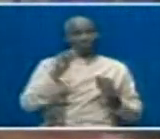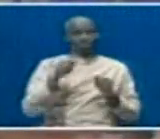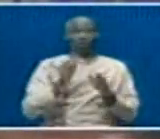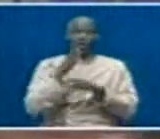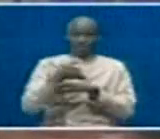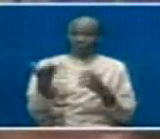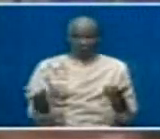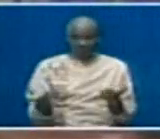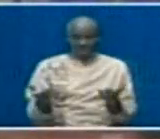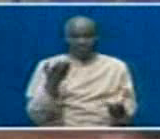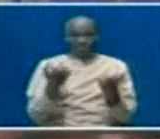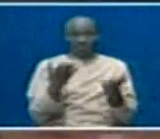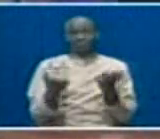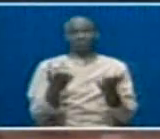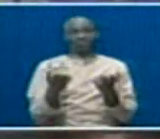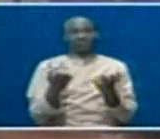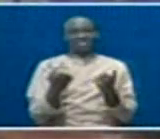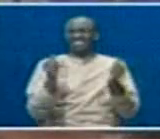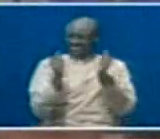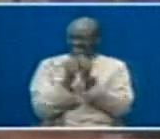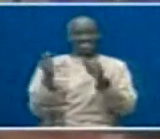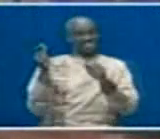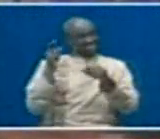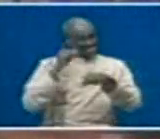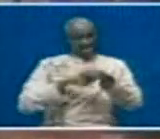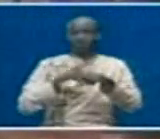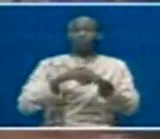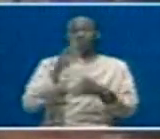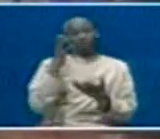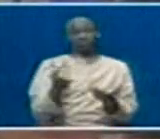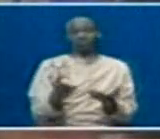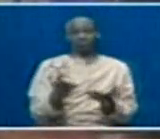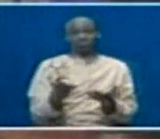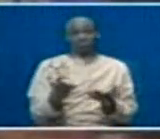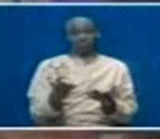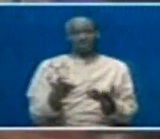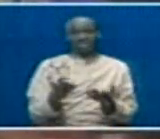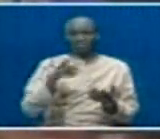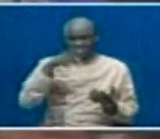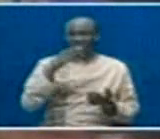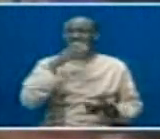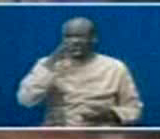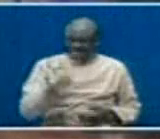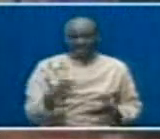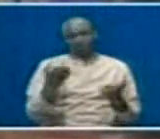and maybe 10 times more. He was that, you know, he's a son of,